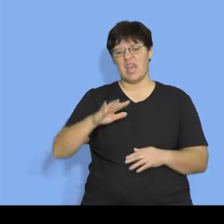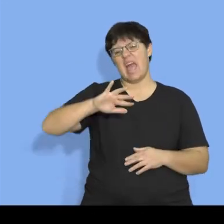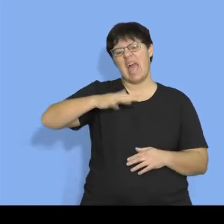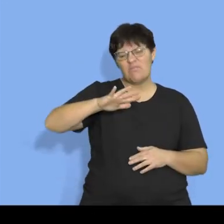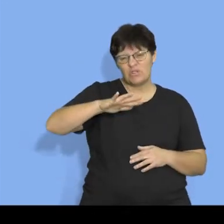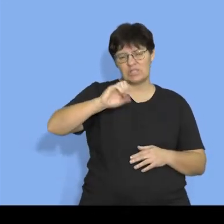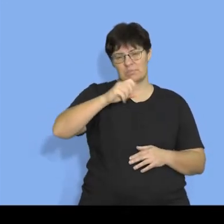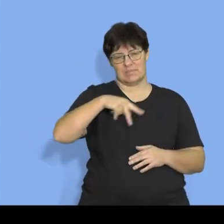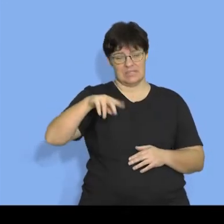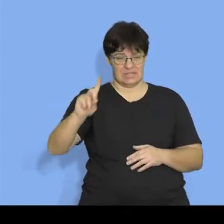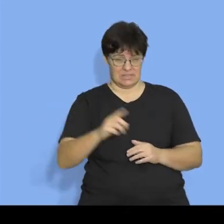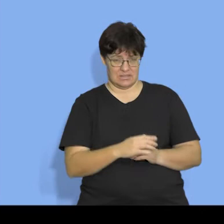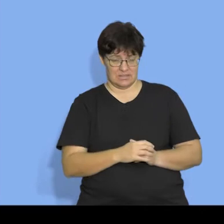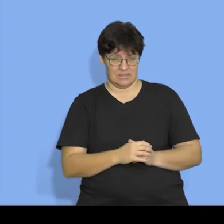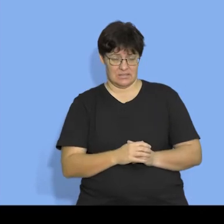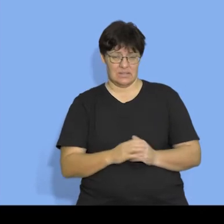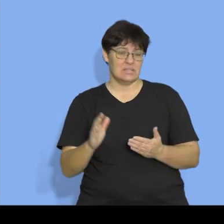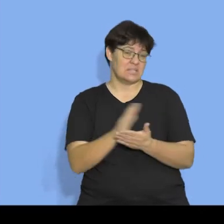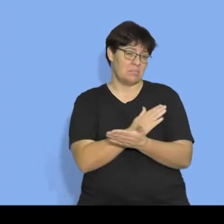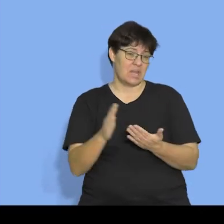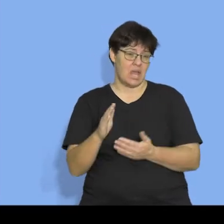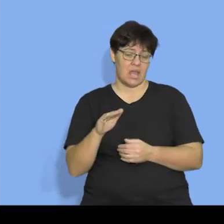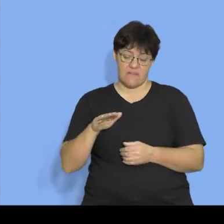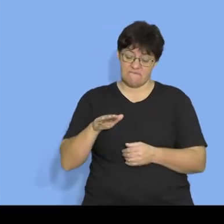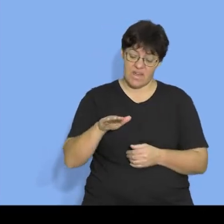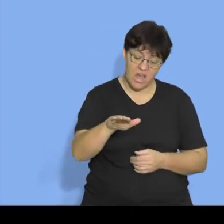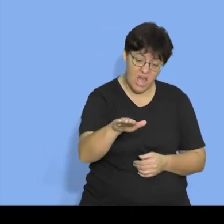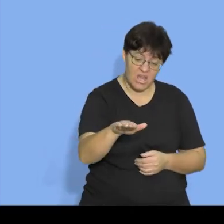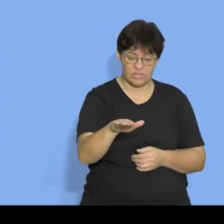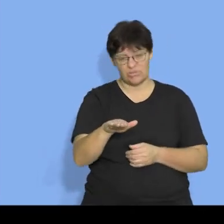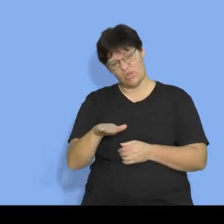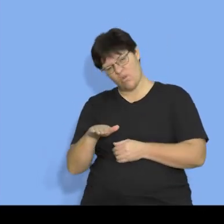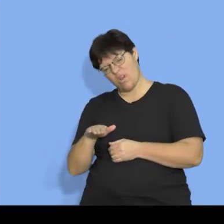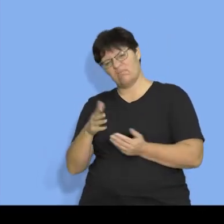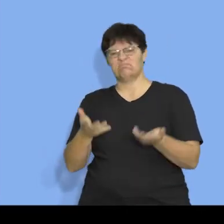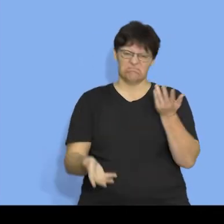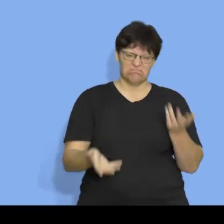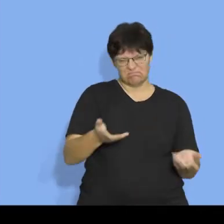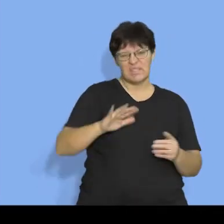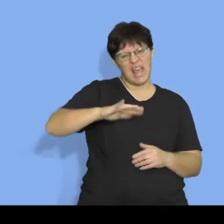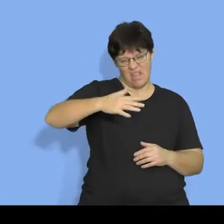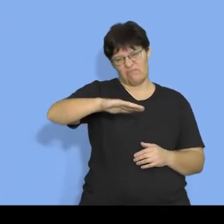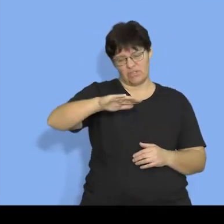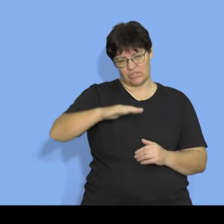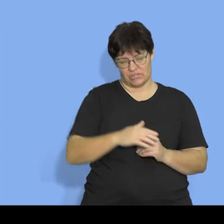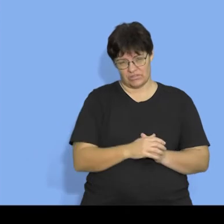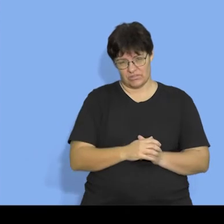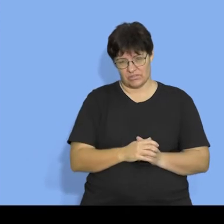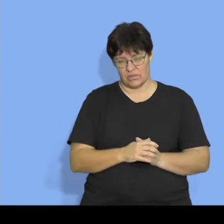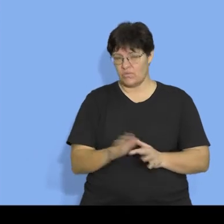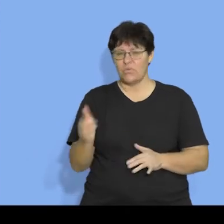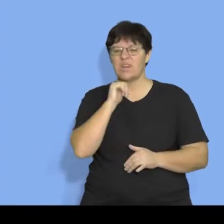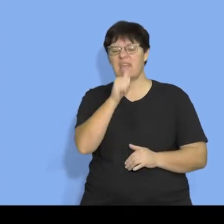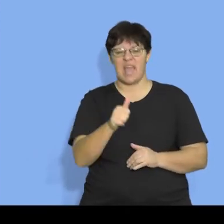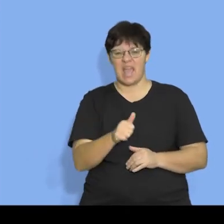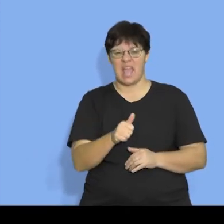average speed. Sometimes the car may have been going faster, sometimes he may have been going slower. Average, we don't care